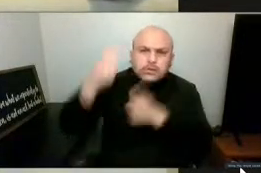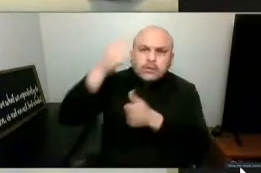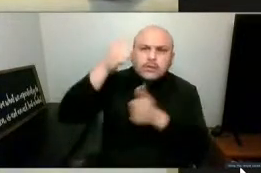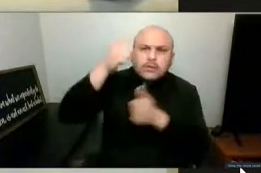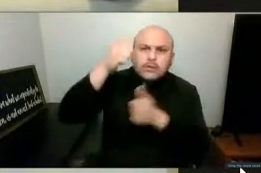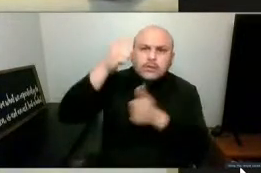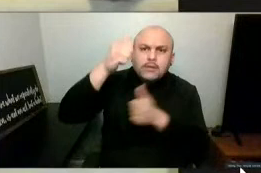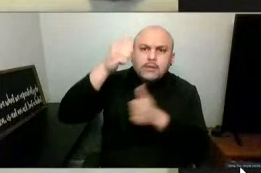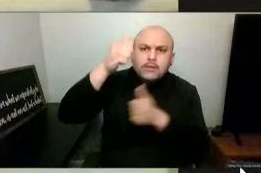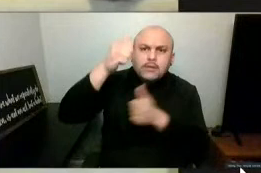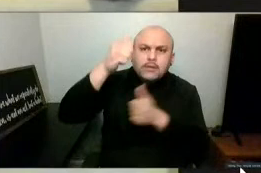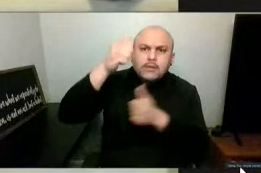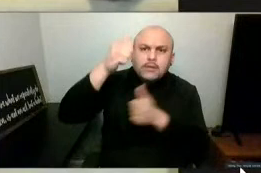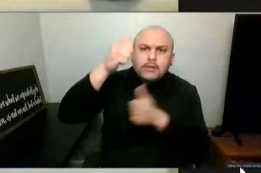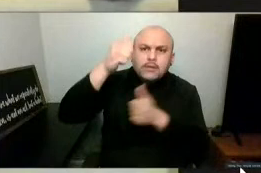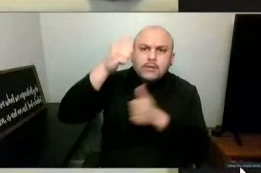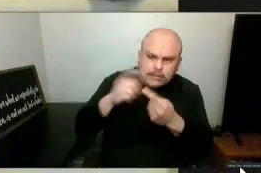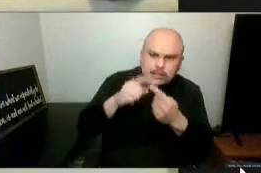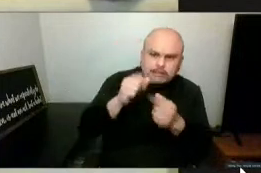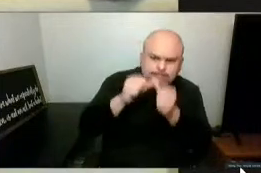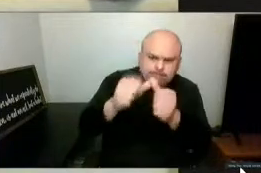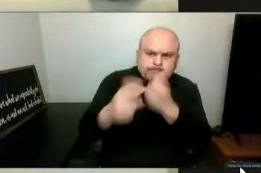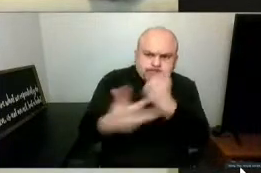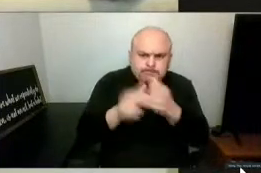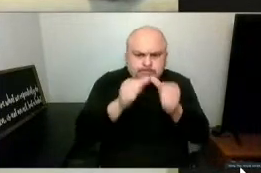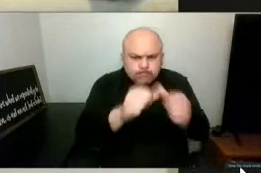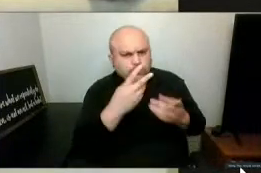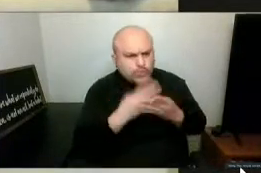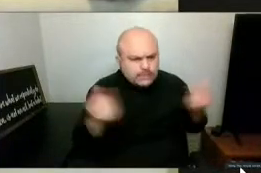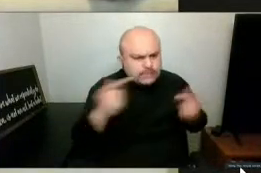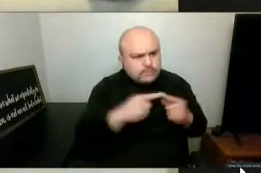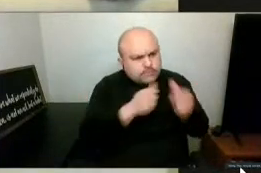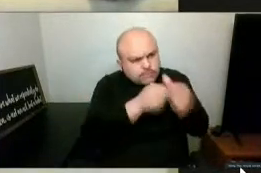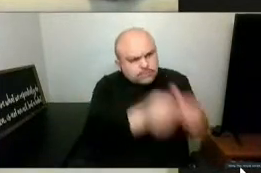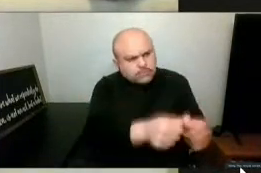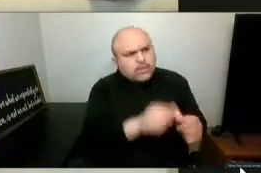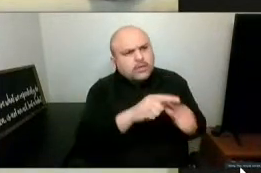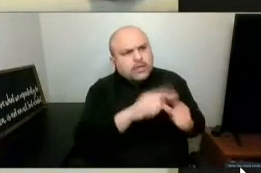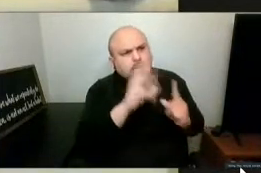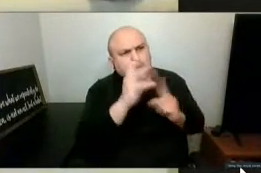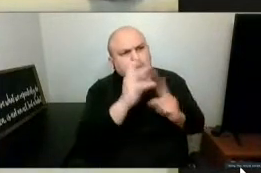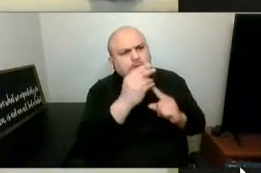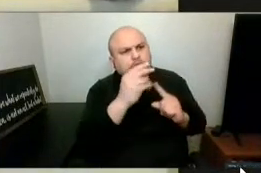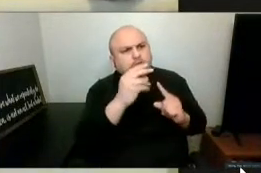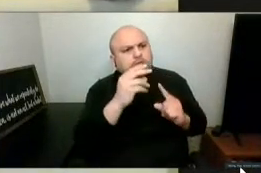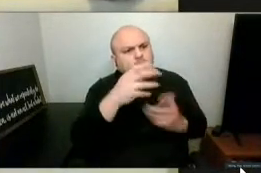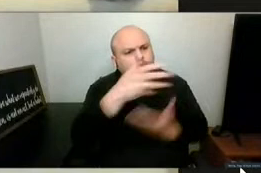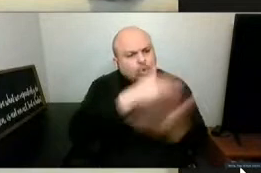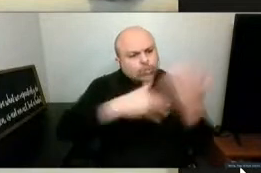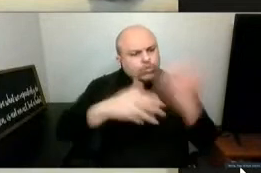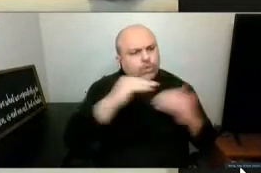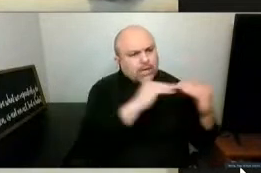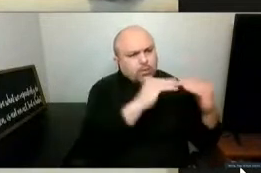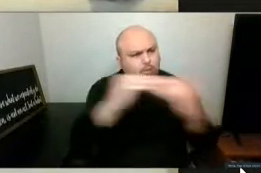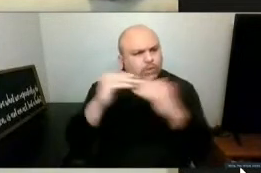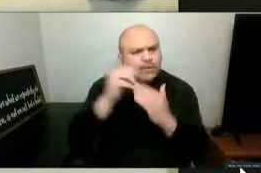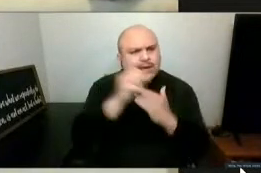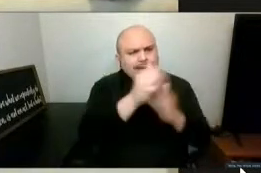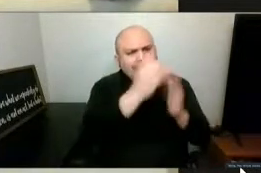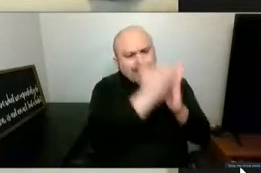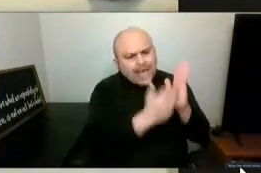and beliefs to create and implement culturally and socially equitable guidelines, ethics, policies,